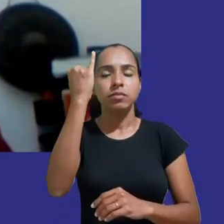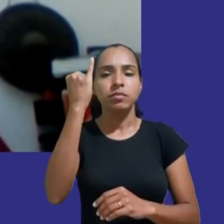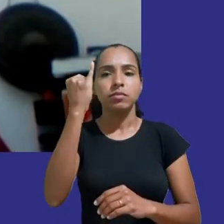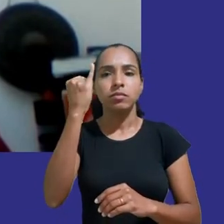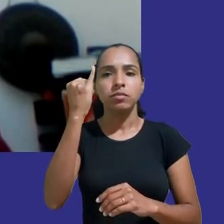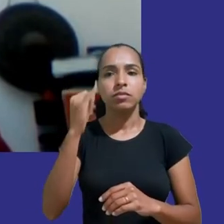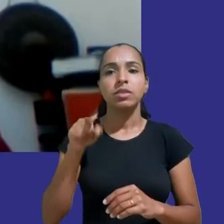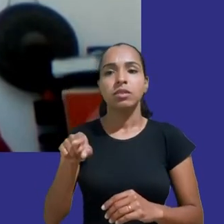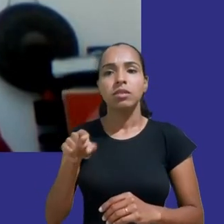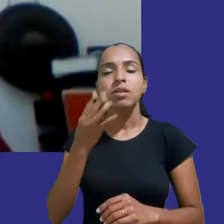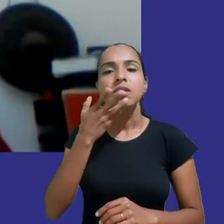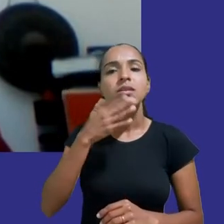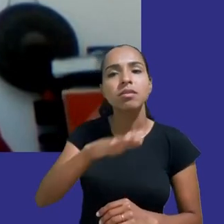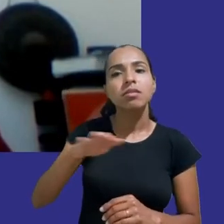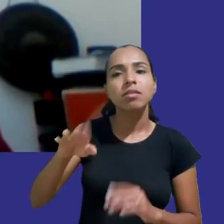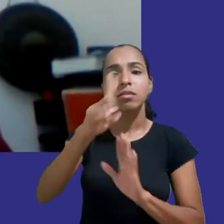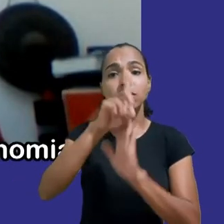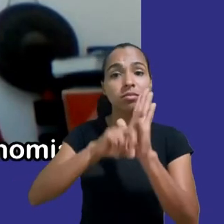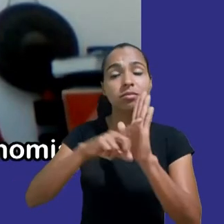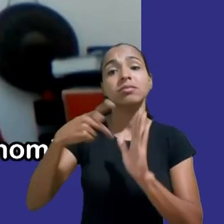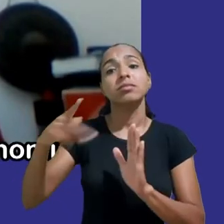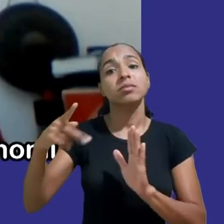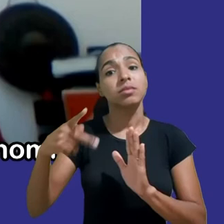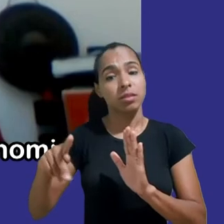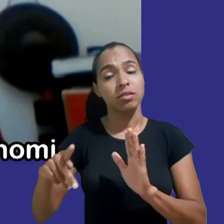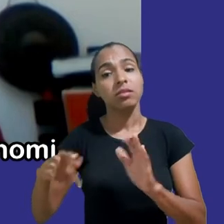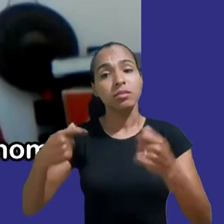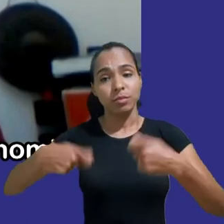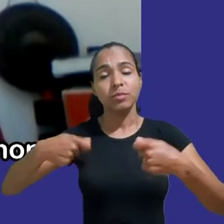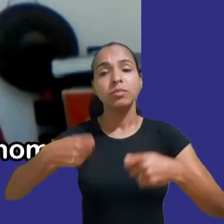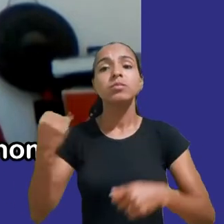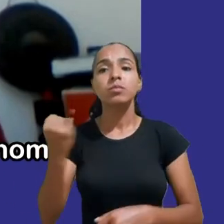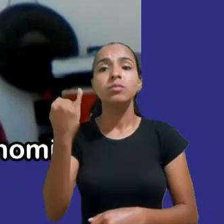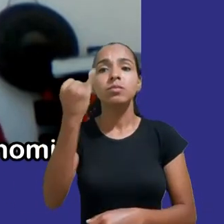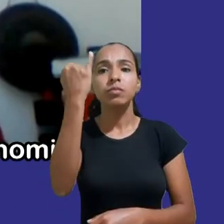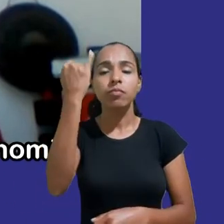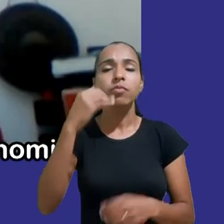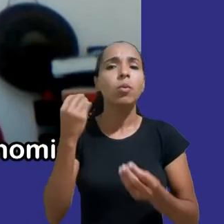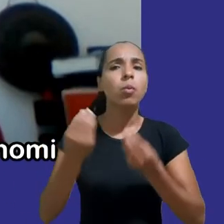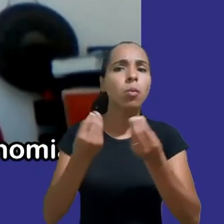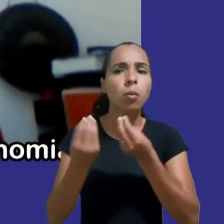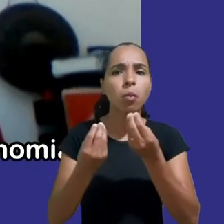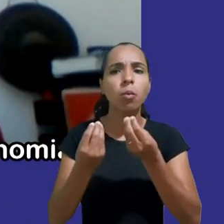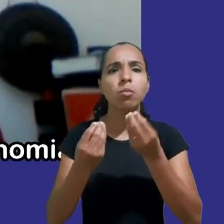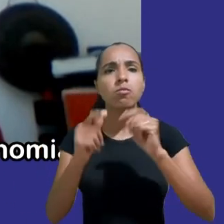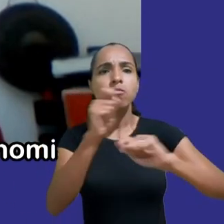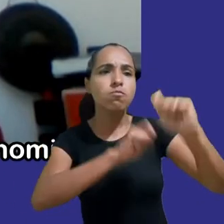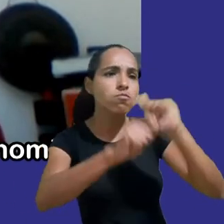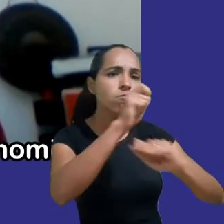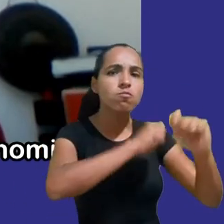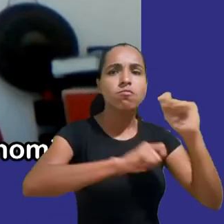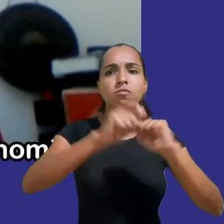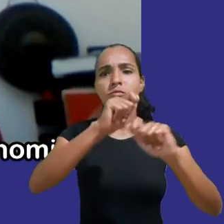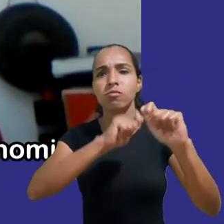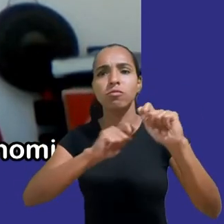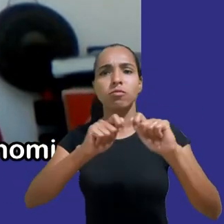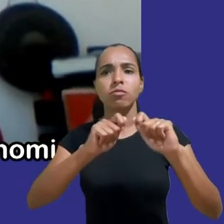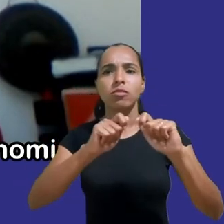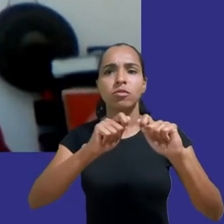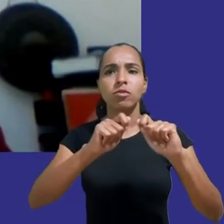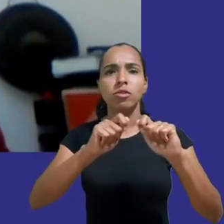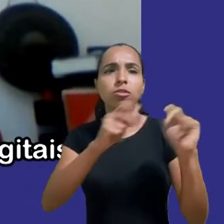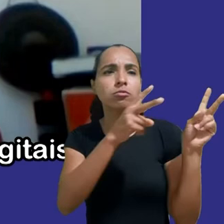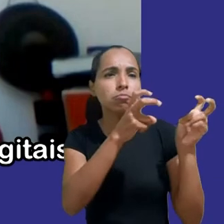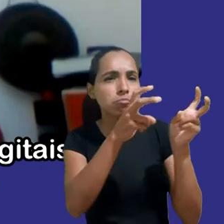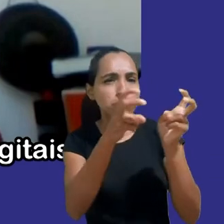really amazing so one it kind of highlights many of the problems with the economy at a more general level